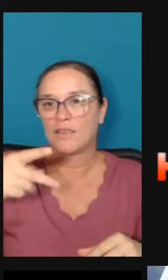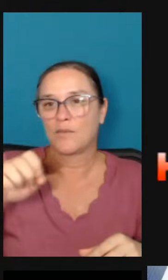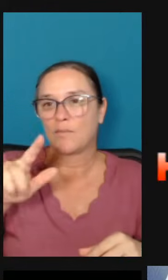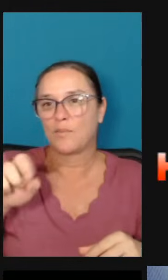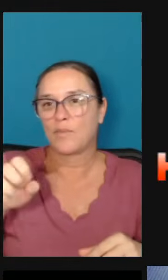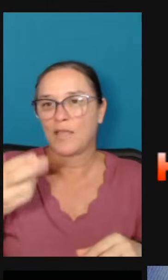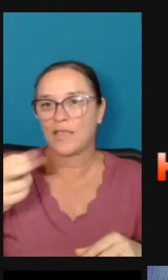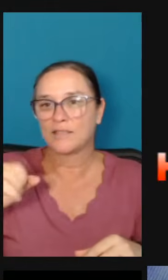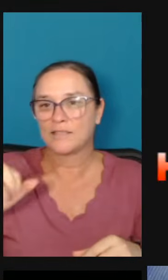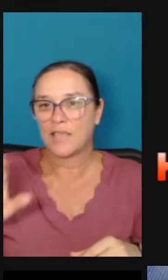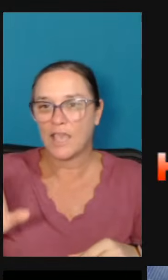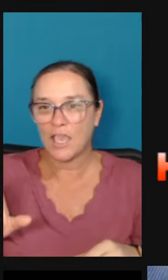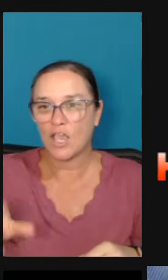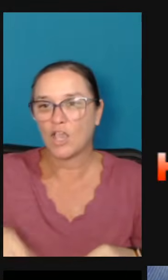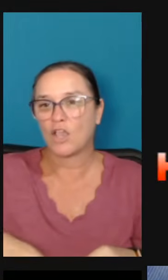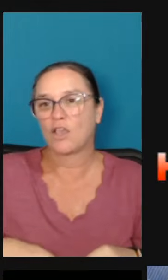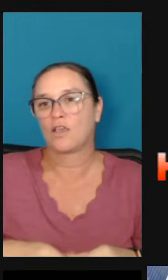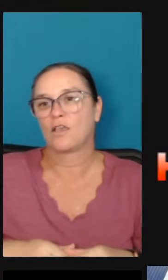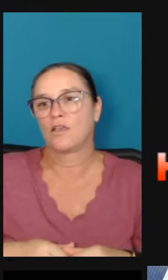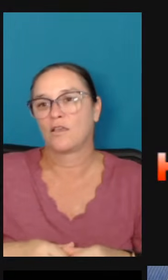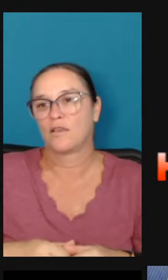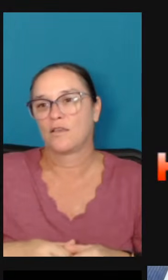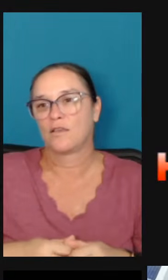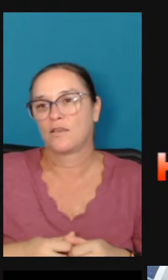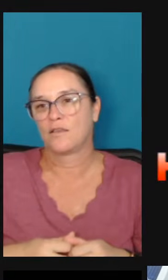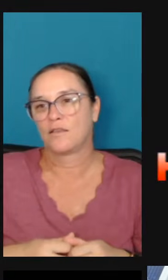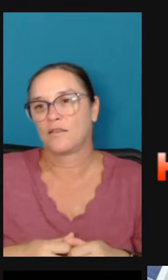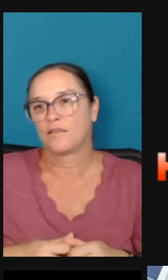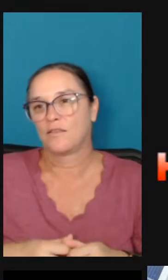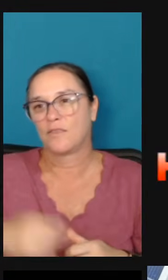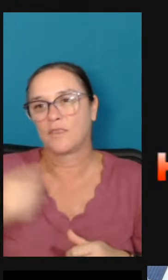little Paley's tears. There's